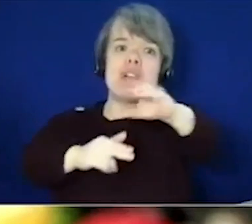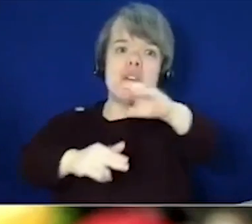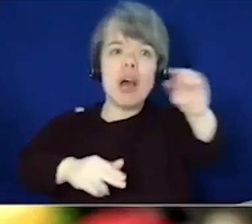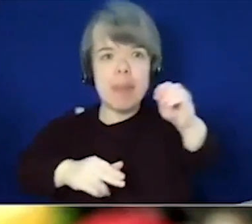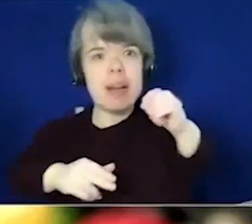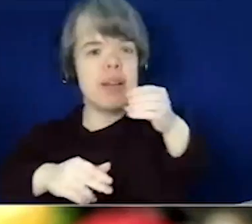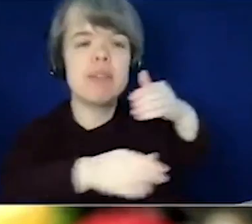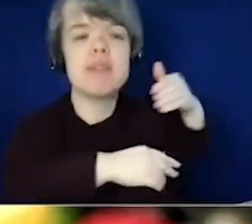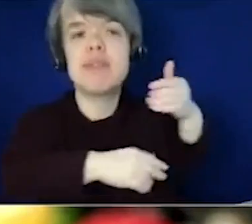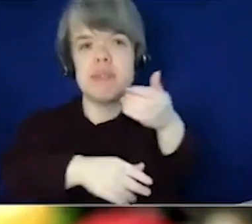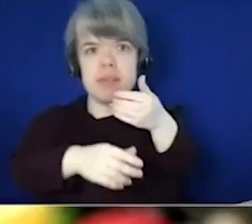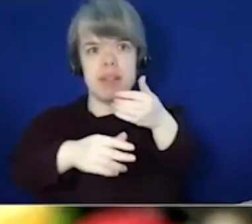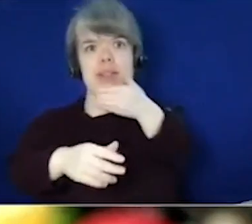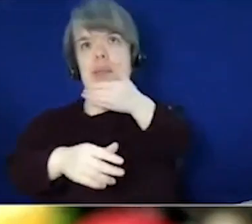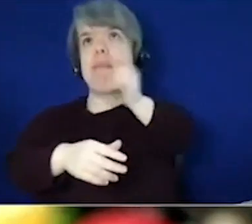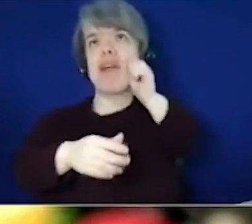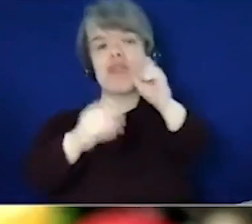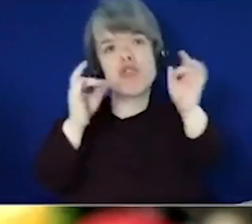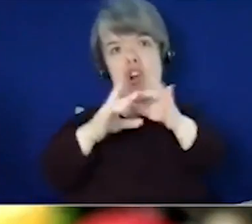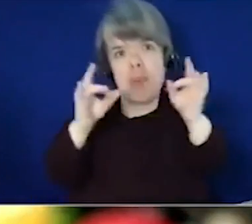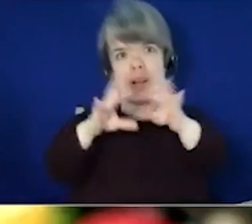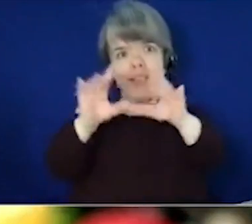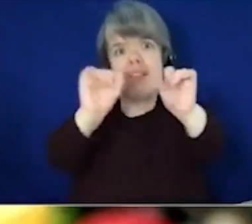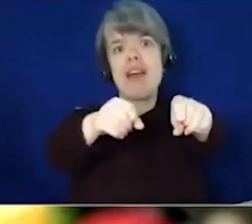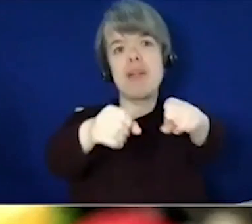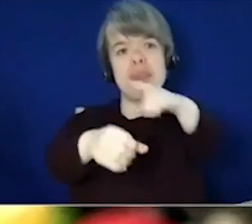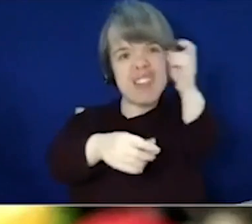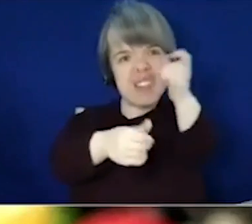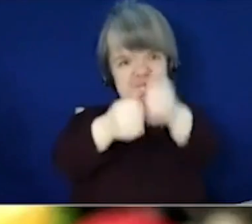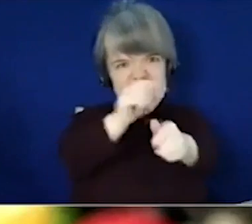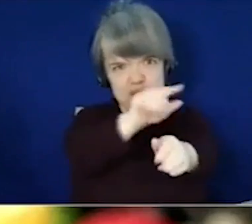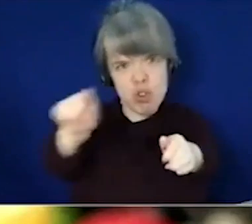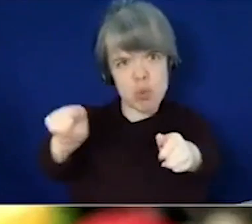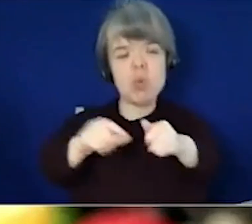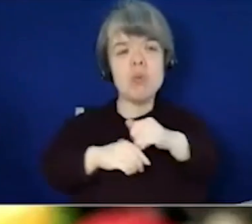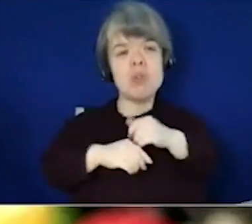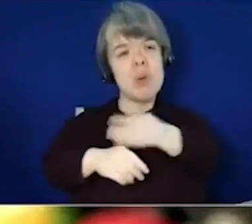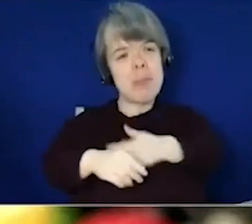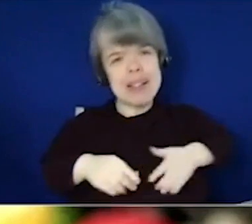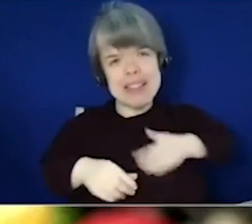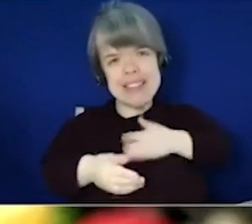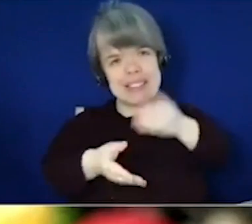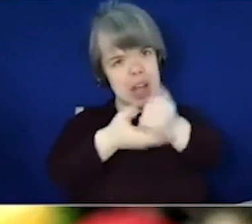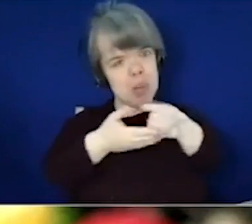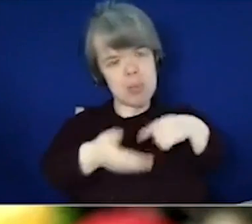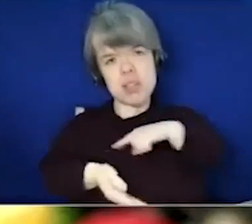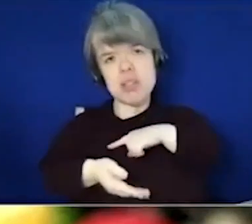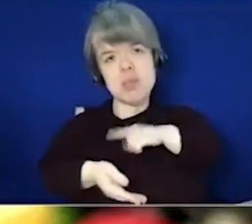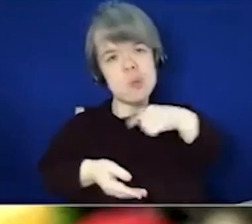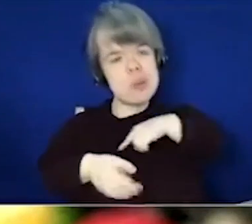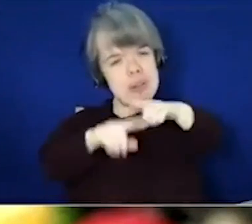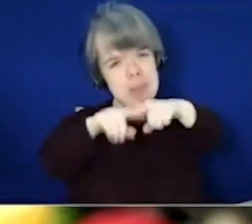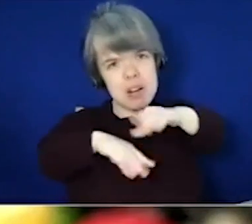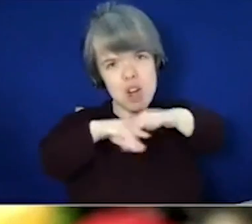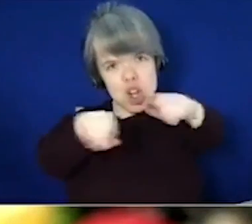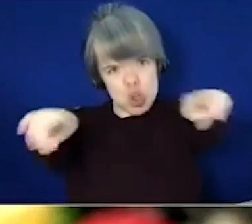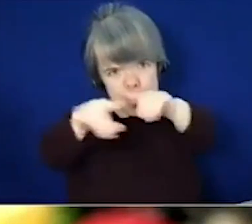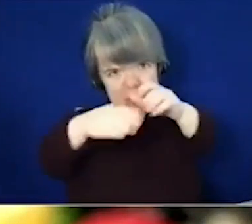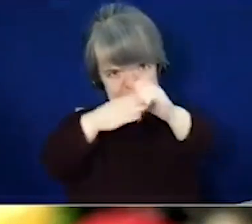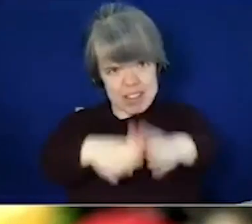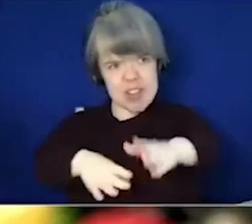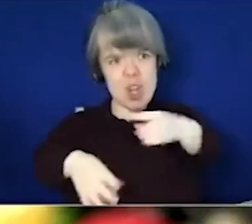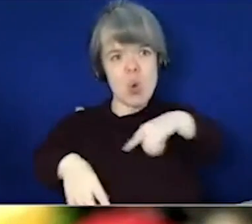representative. That's not who we are. So please have every single partner vote, because every single voice counts. Please, that is